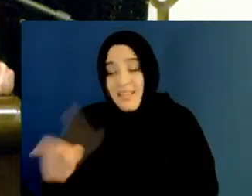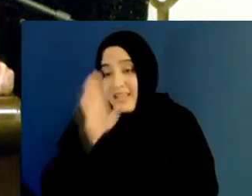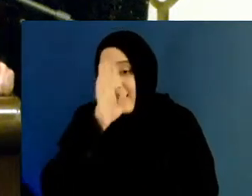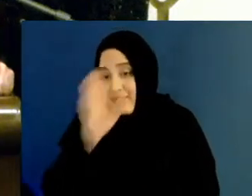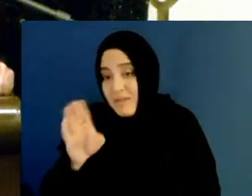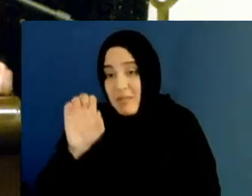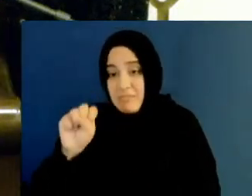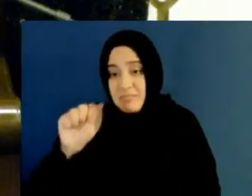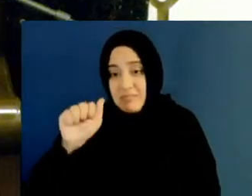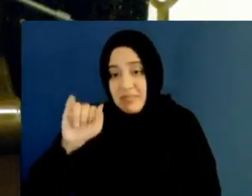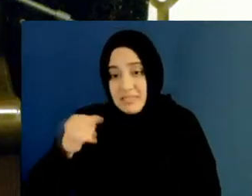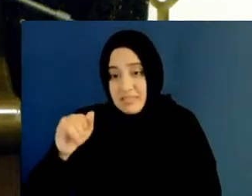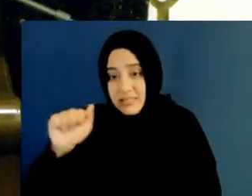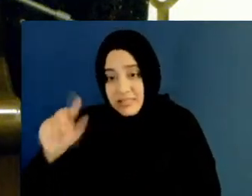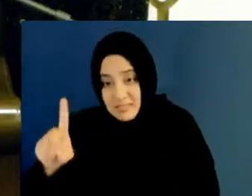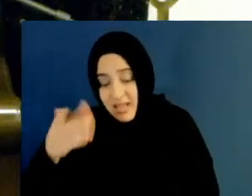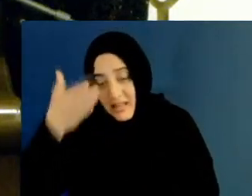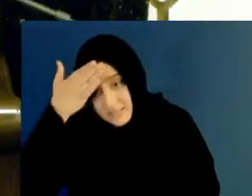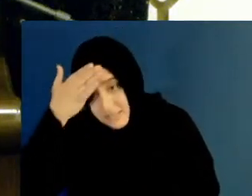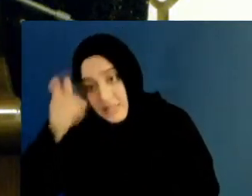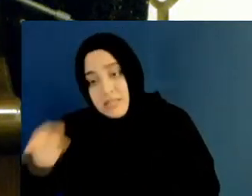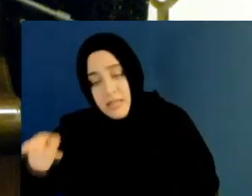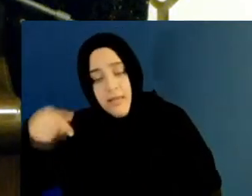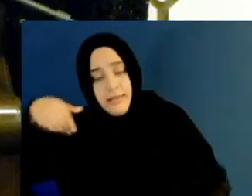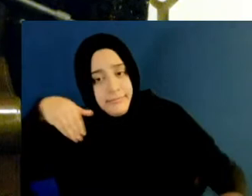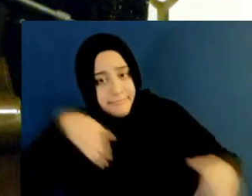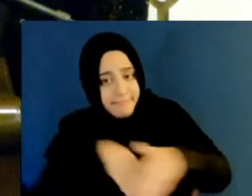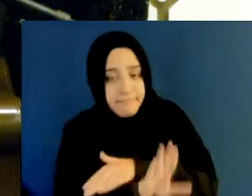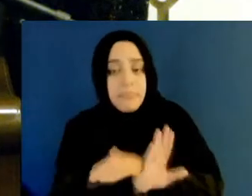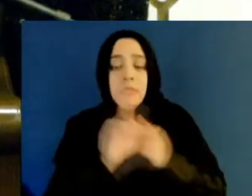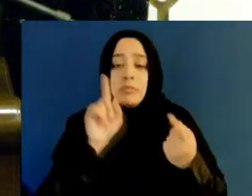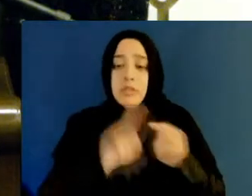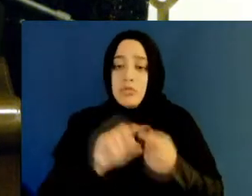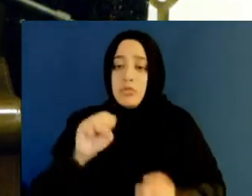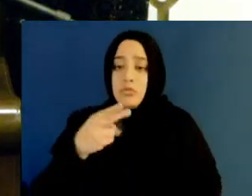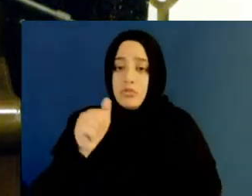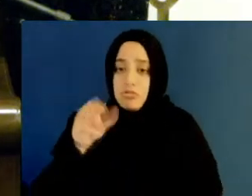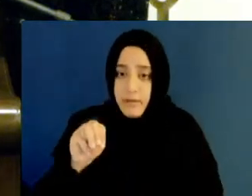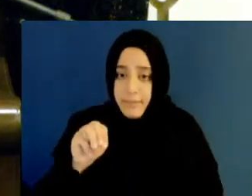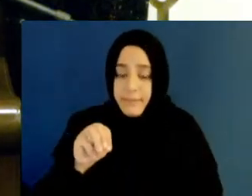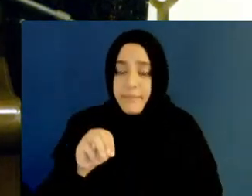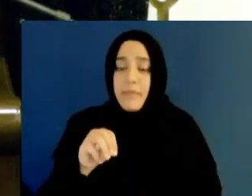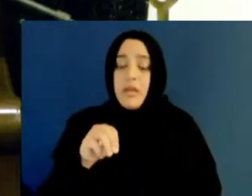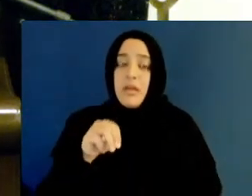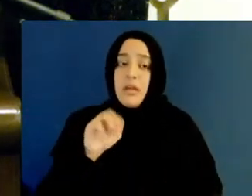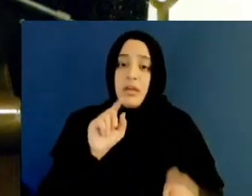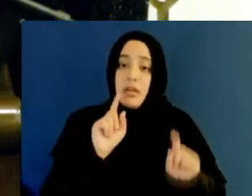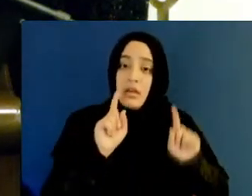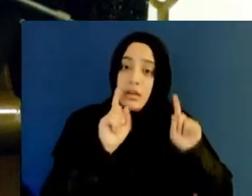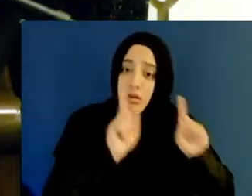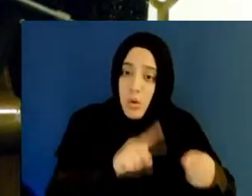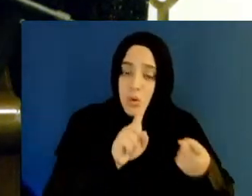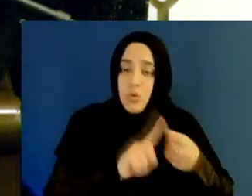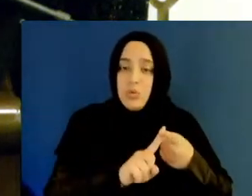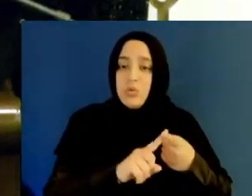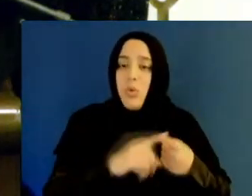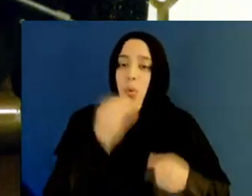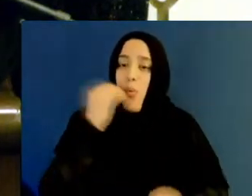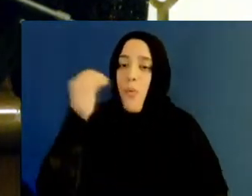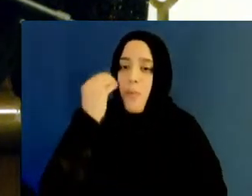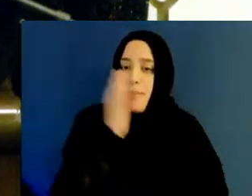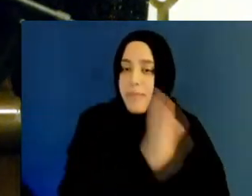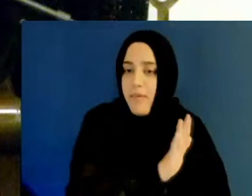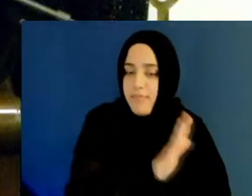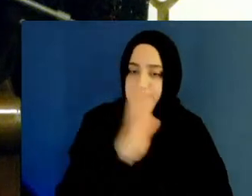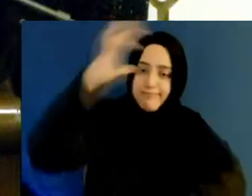al-La'in. Is there any ruler more oppressive than Yazid al-La'in? La.